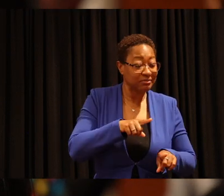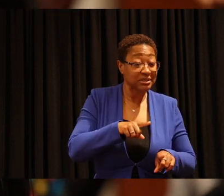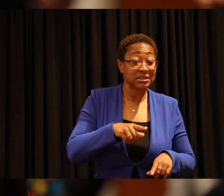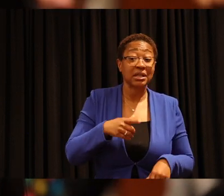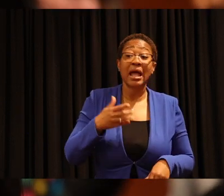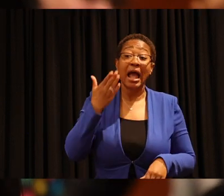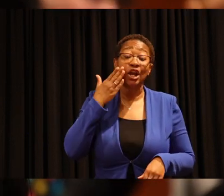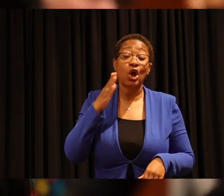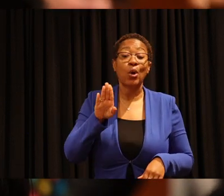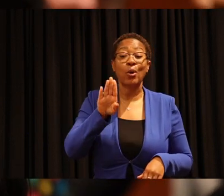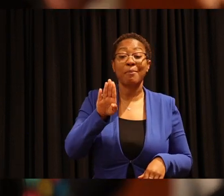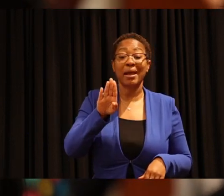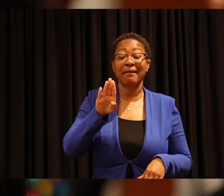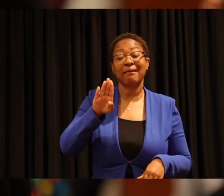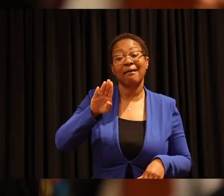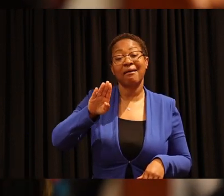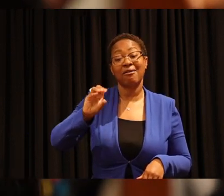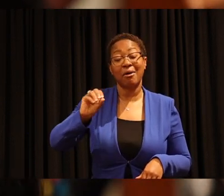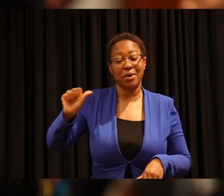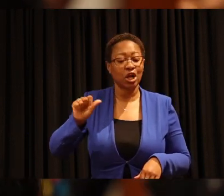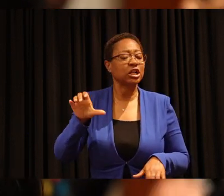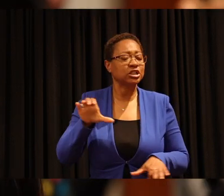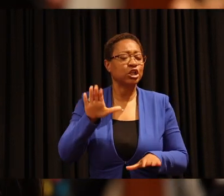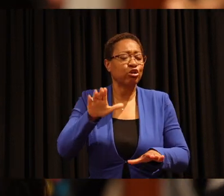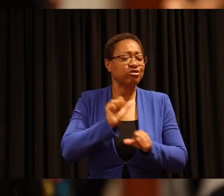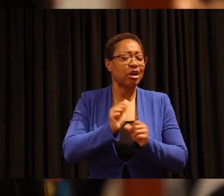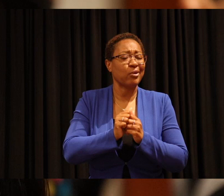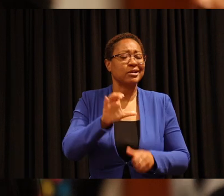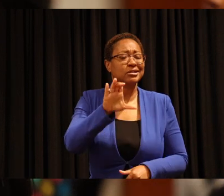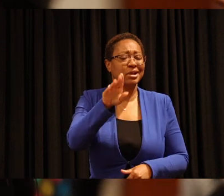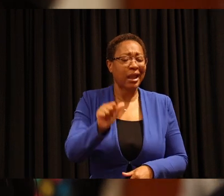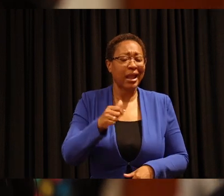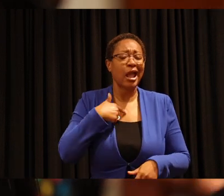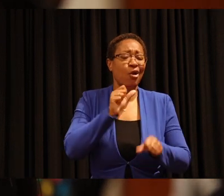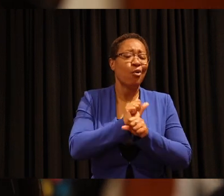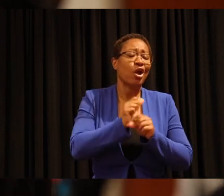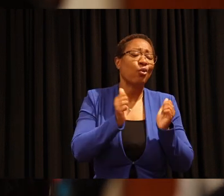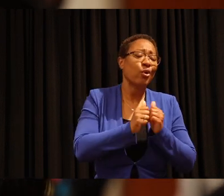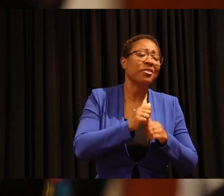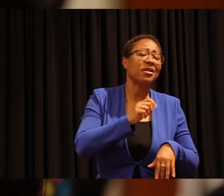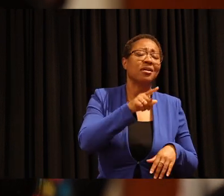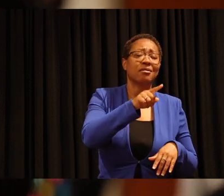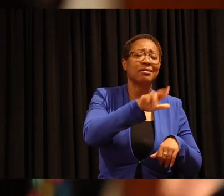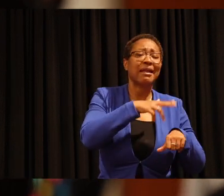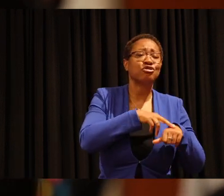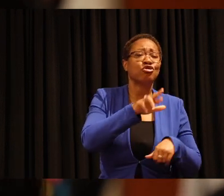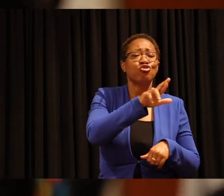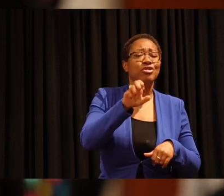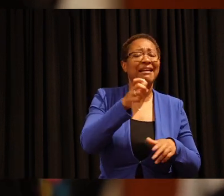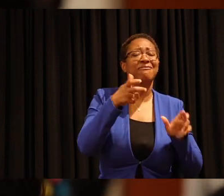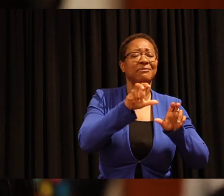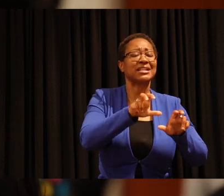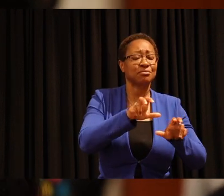job with CBA. I work with the National Community Reinvestment Coalition at the